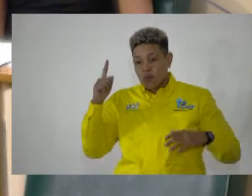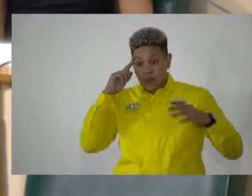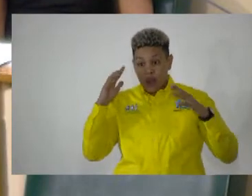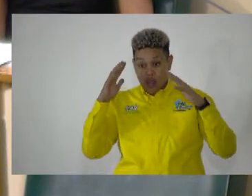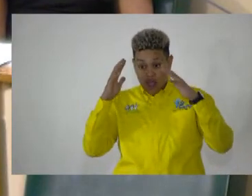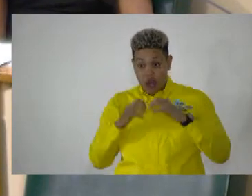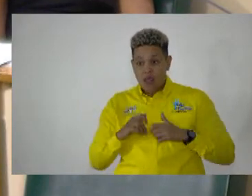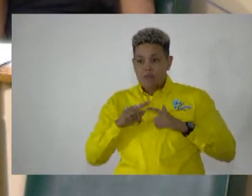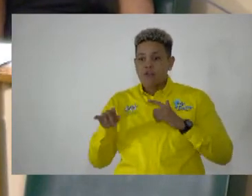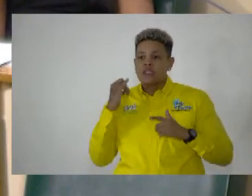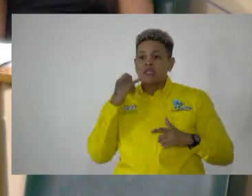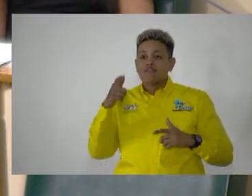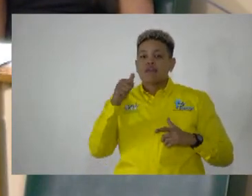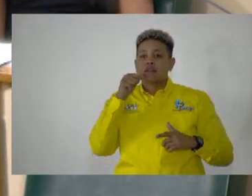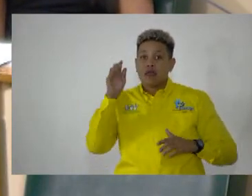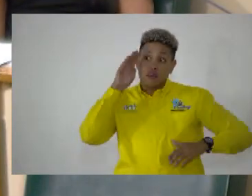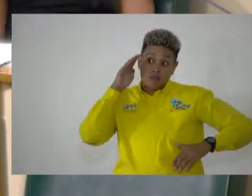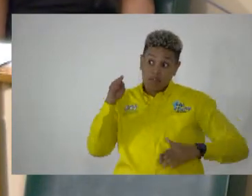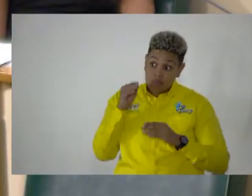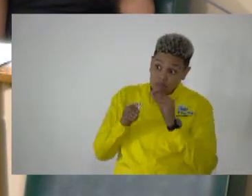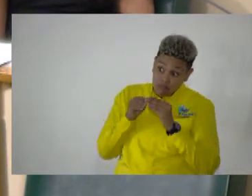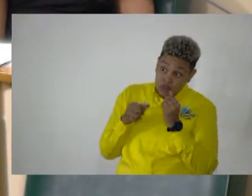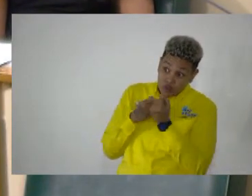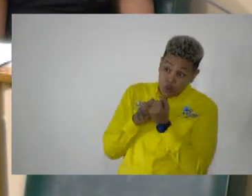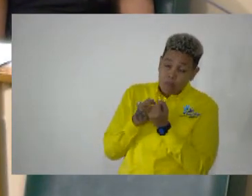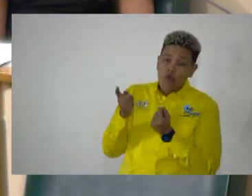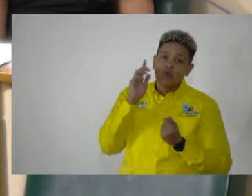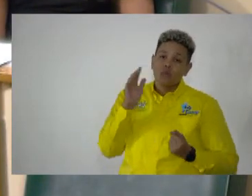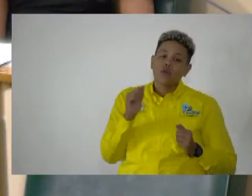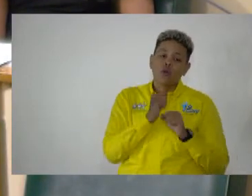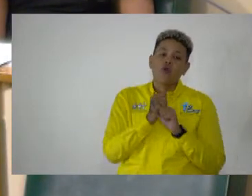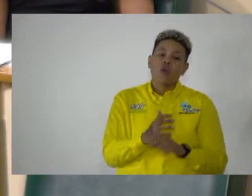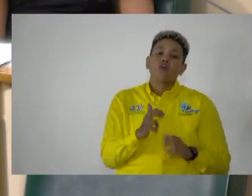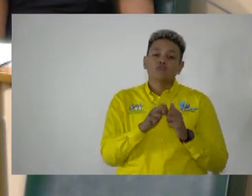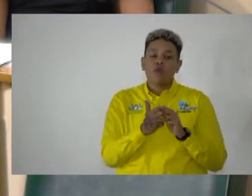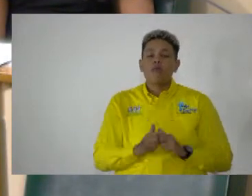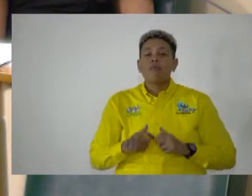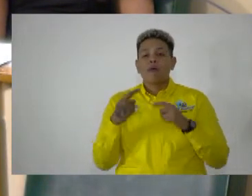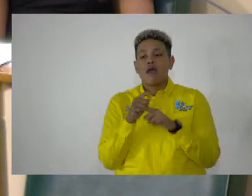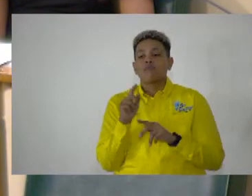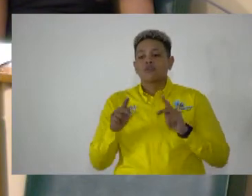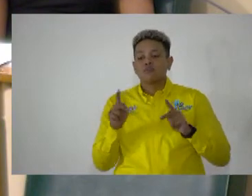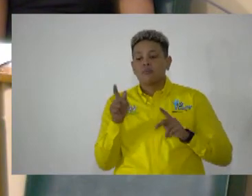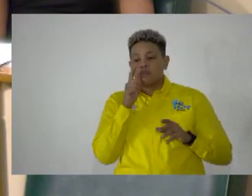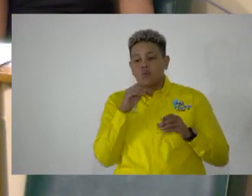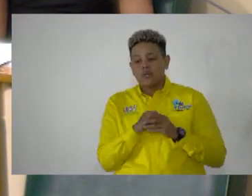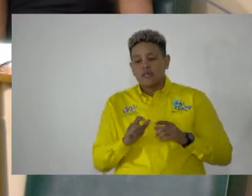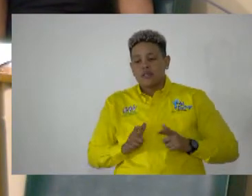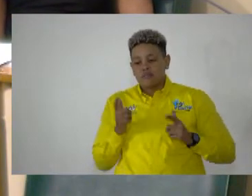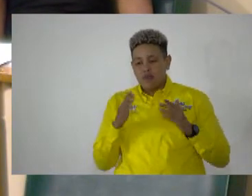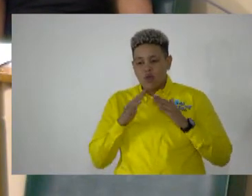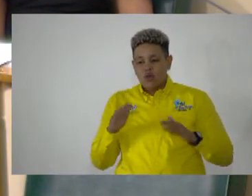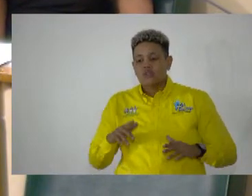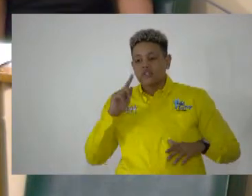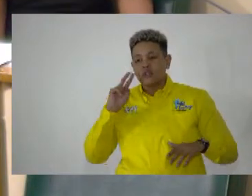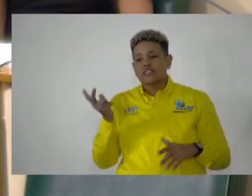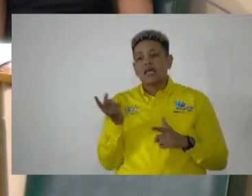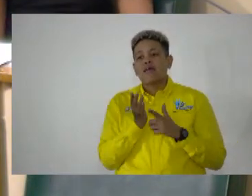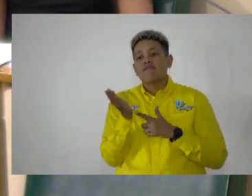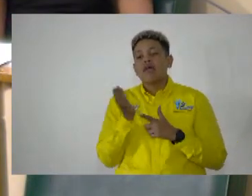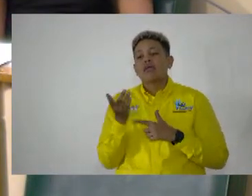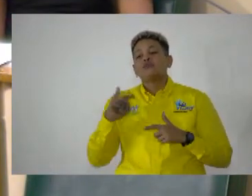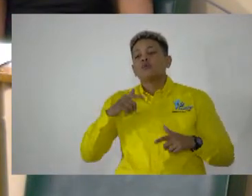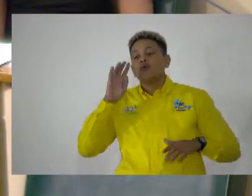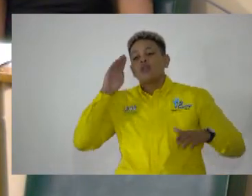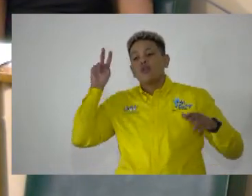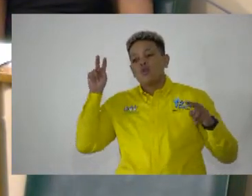collapse, but if they are not addressed, they probably will cause harm to the people occupying them. So in the second phase, we're